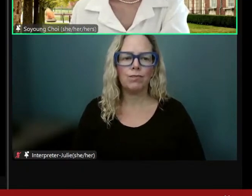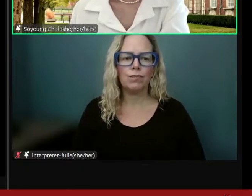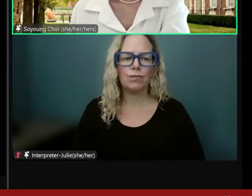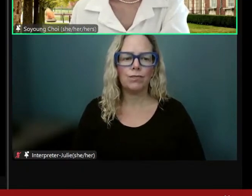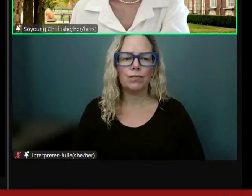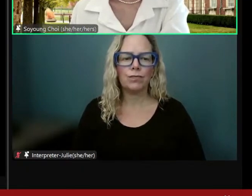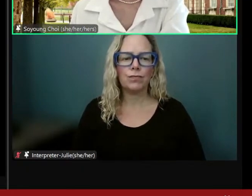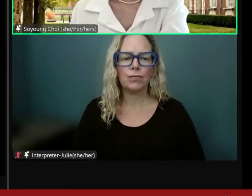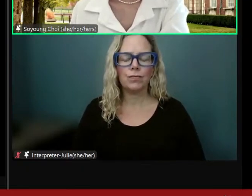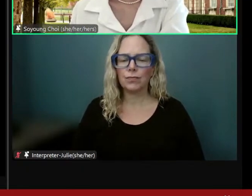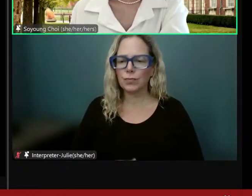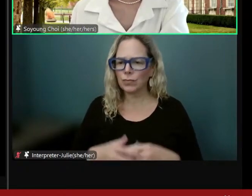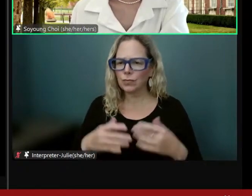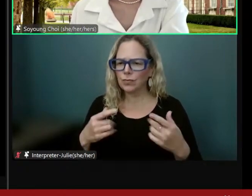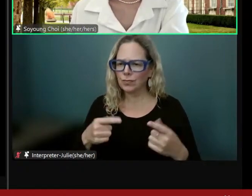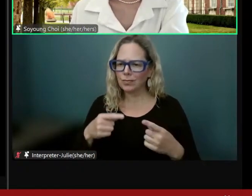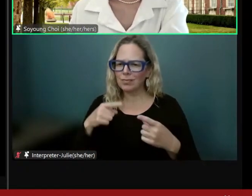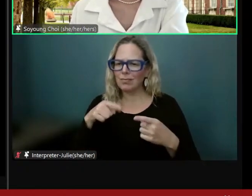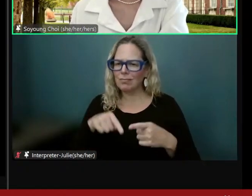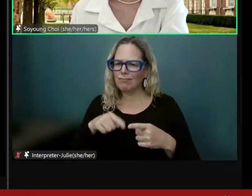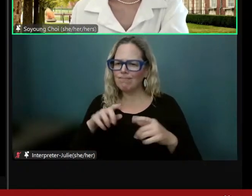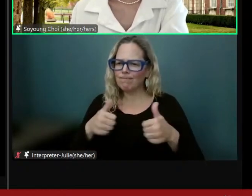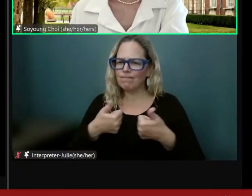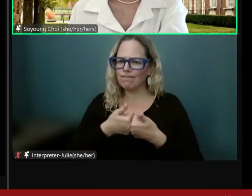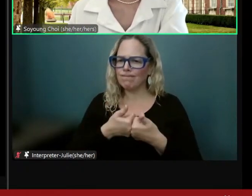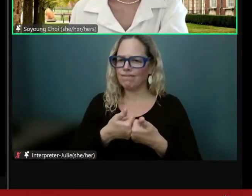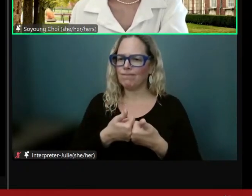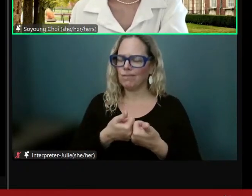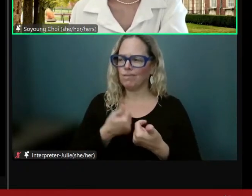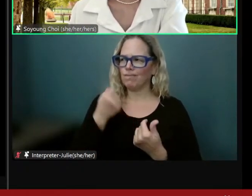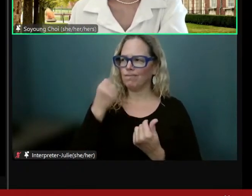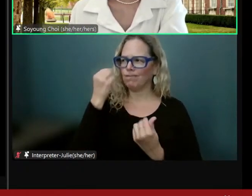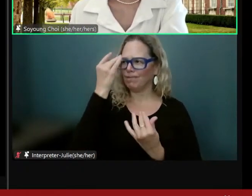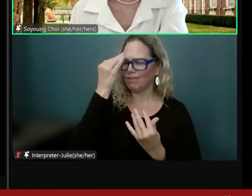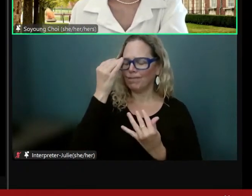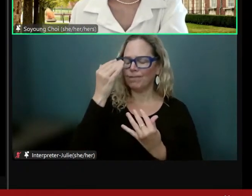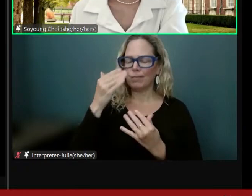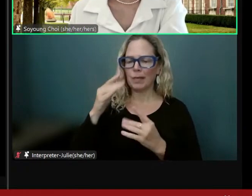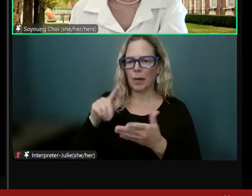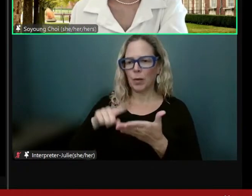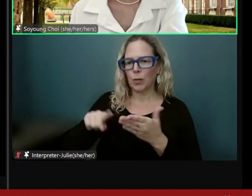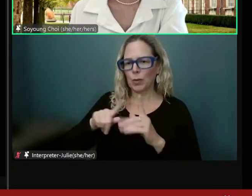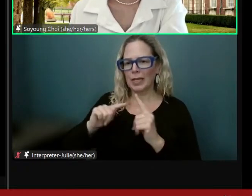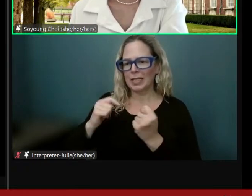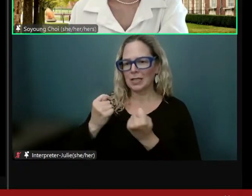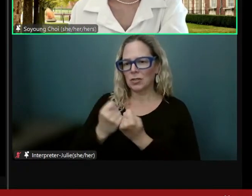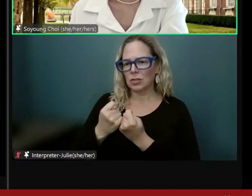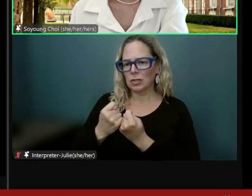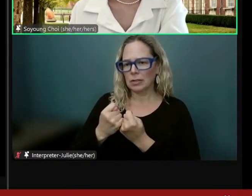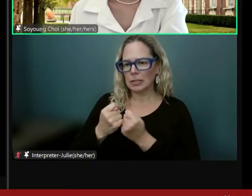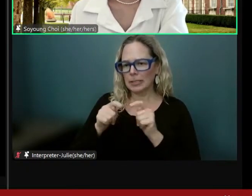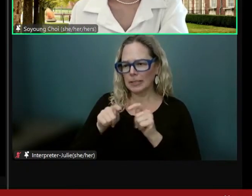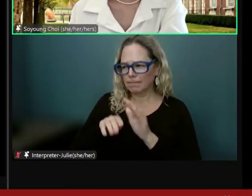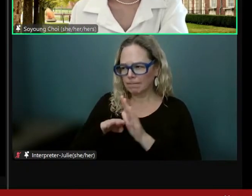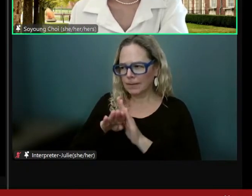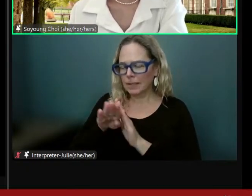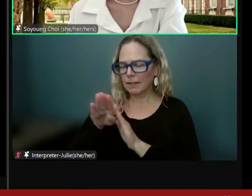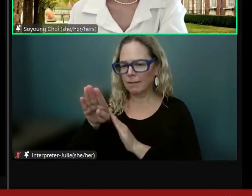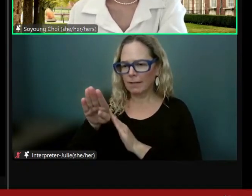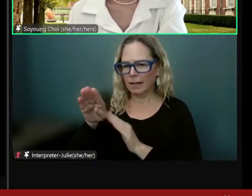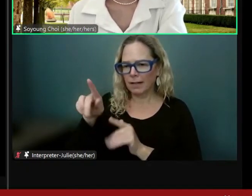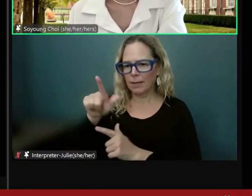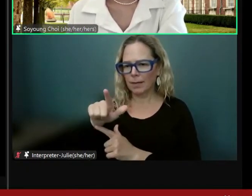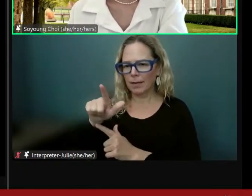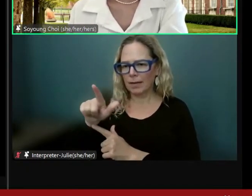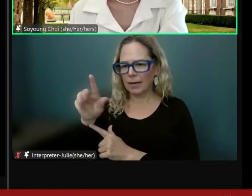To address these challenges, my research team integrated a large language model, OpenAI's